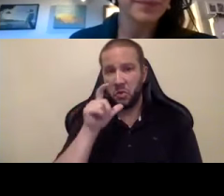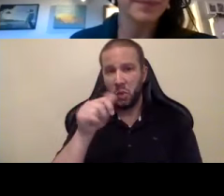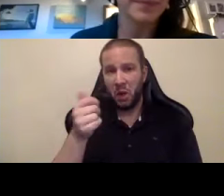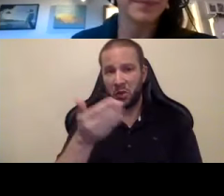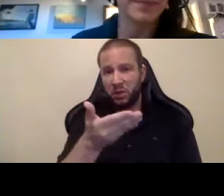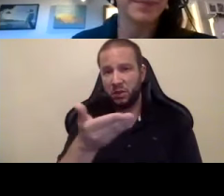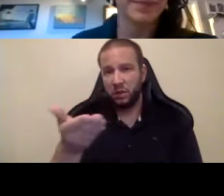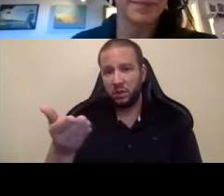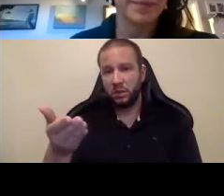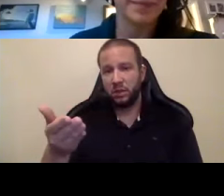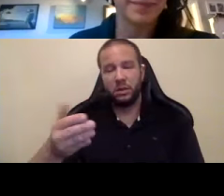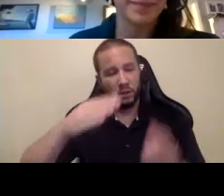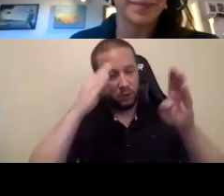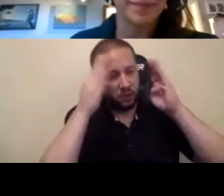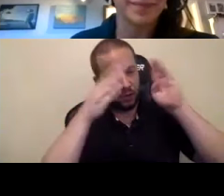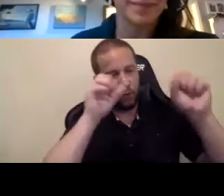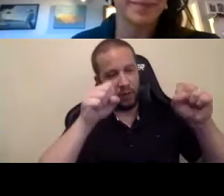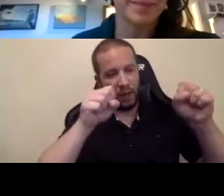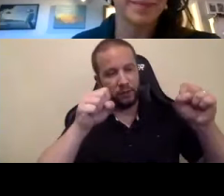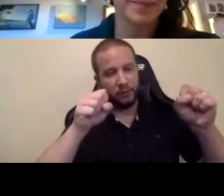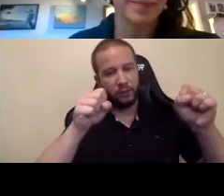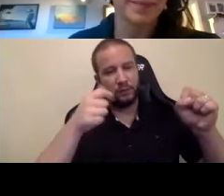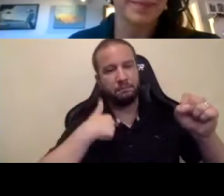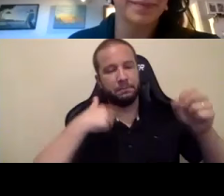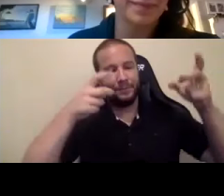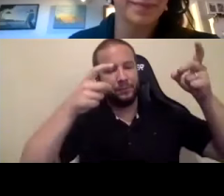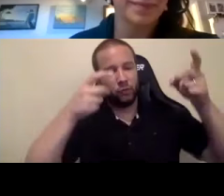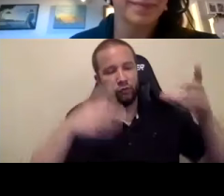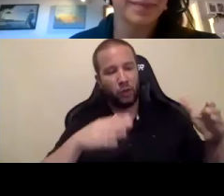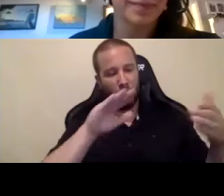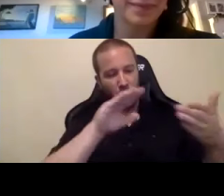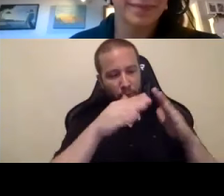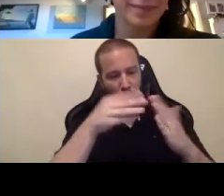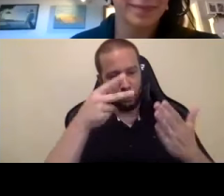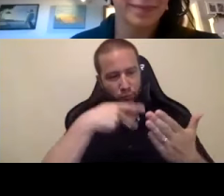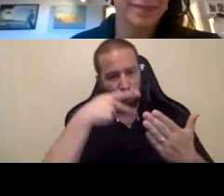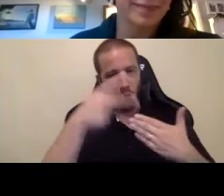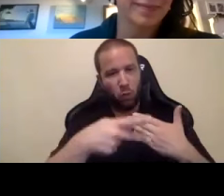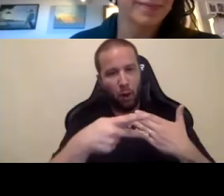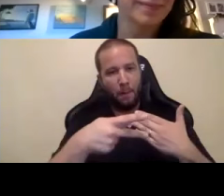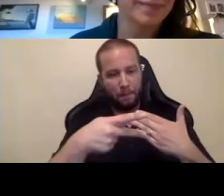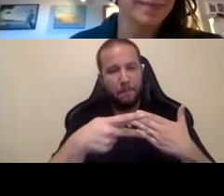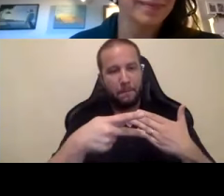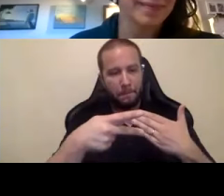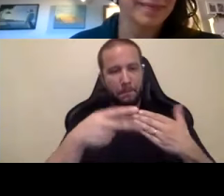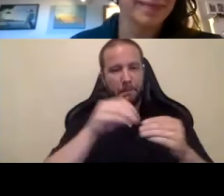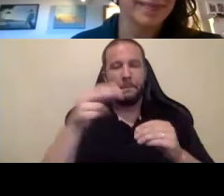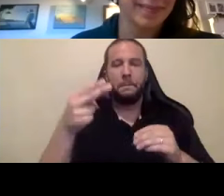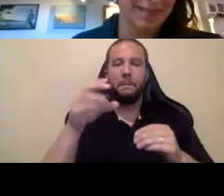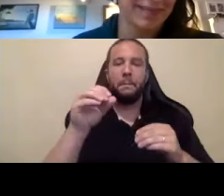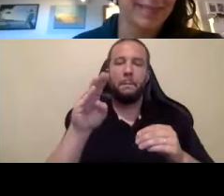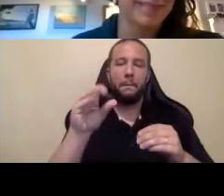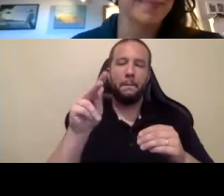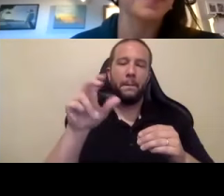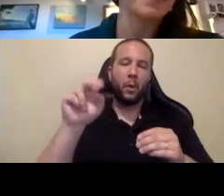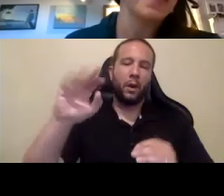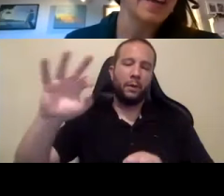Good evening, everyone. This is Evelyn Mercado. I'm the Director of Community Programs at Hope's Capping, located in Hoboken. Thank you very much for having